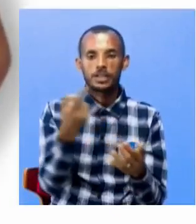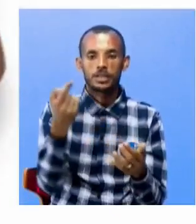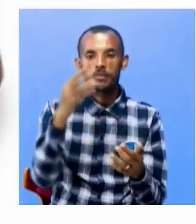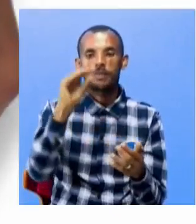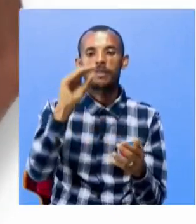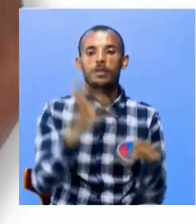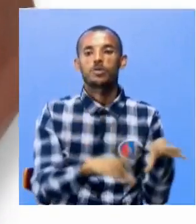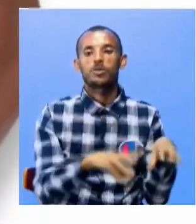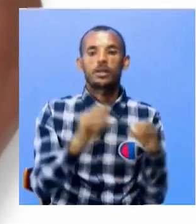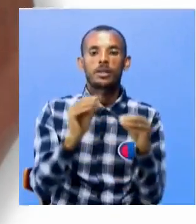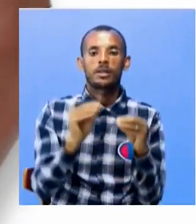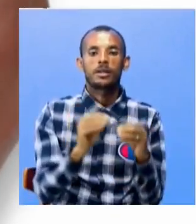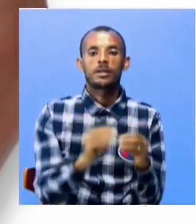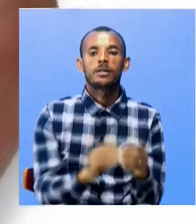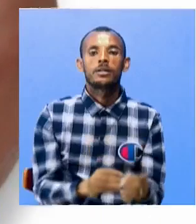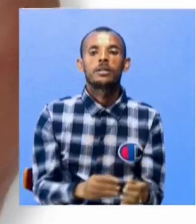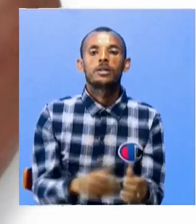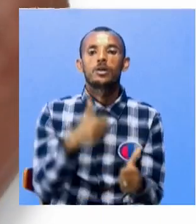which